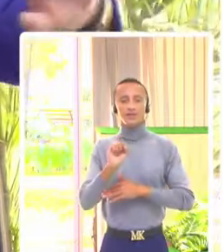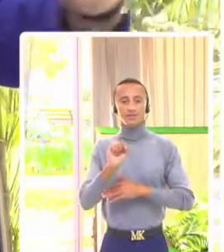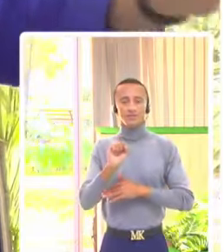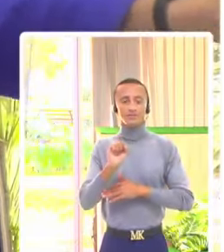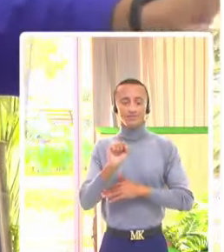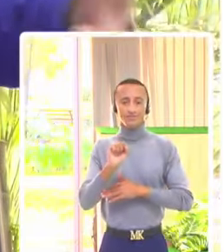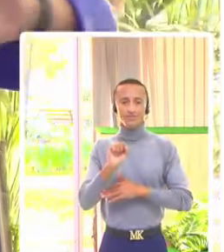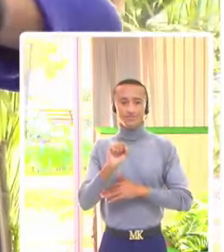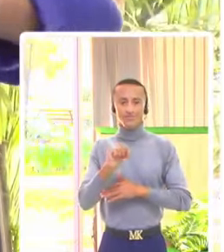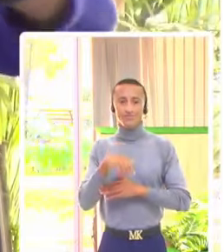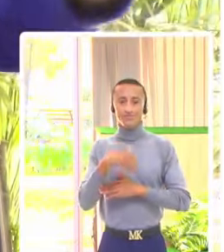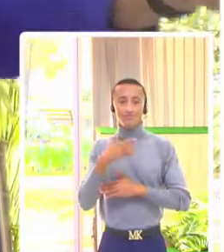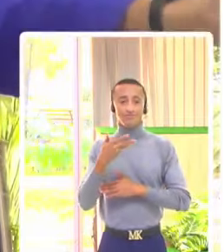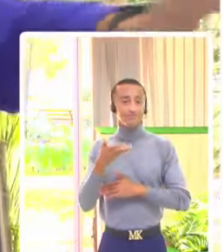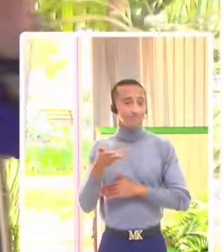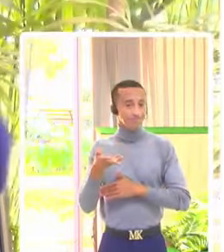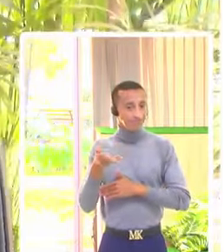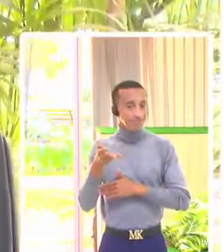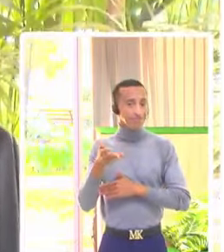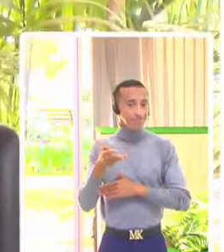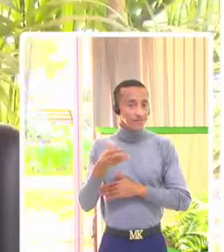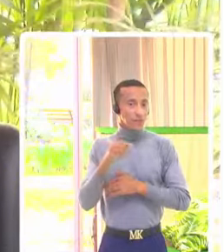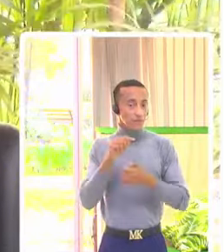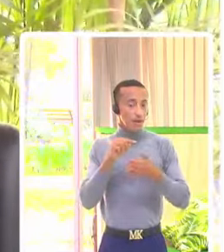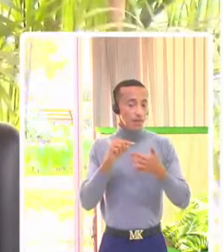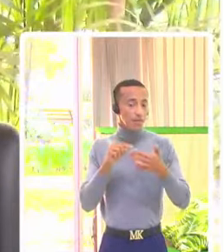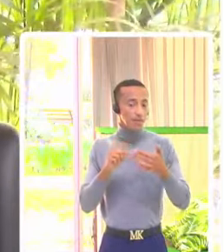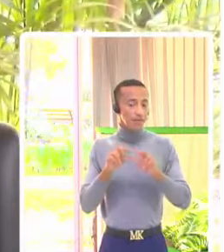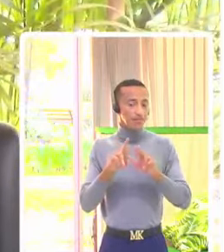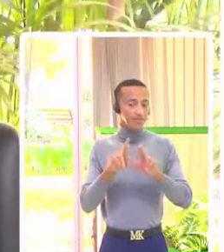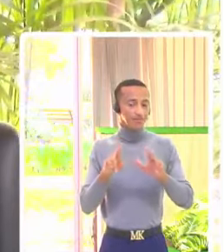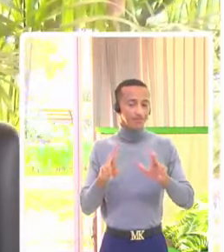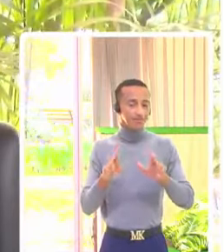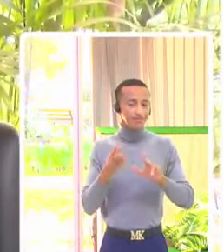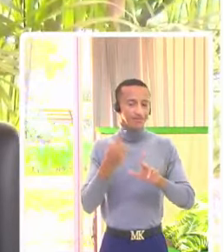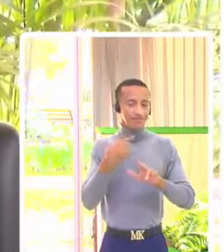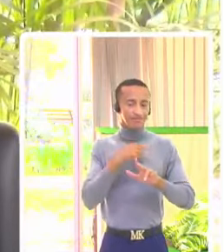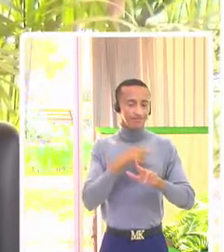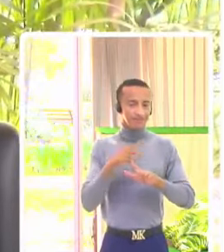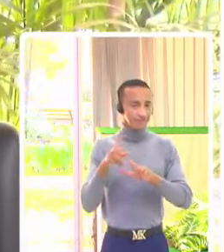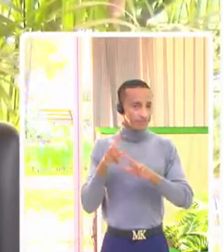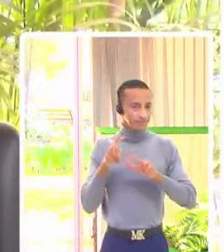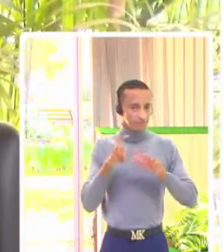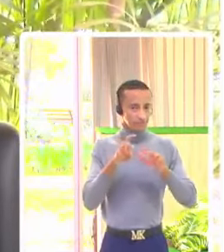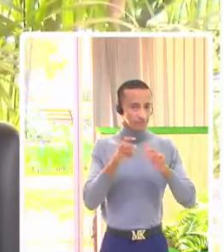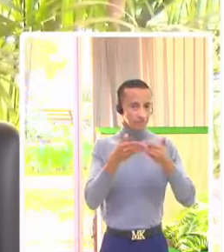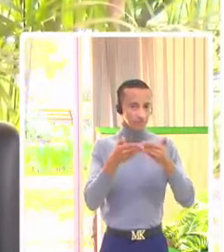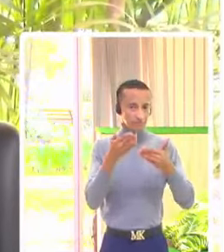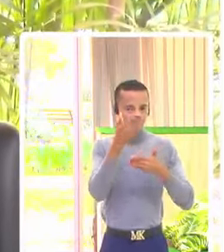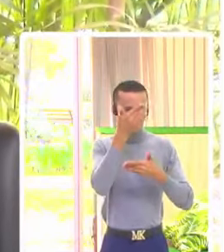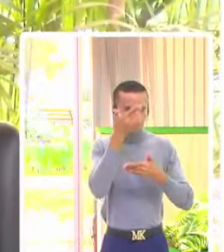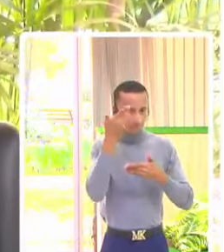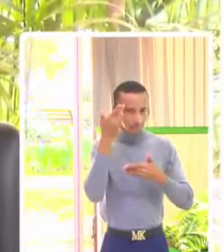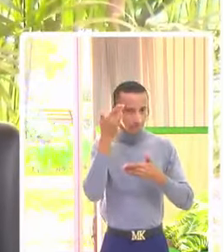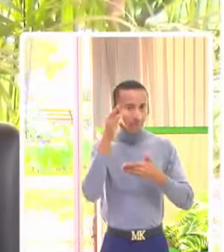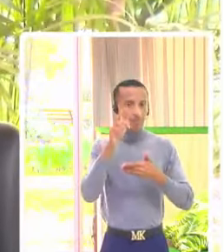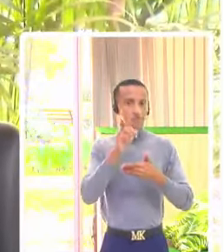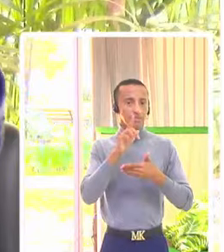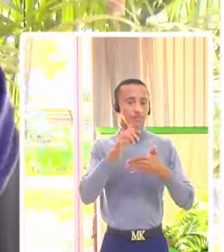content approach from when you hear SDG people talking